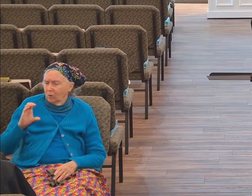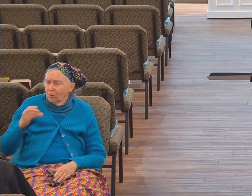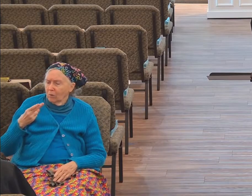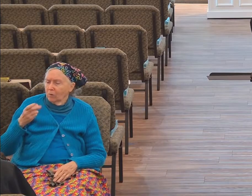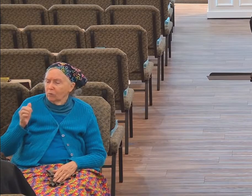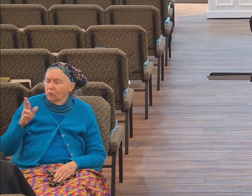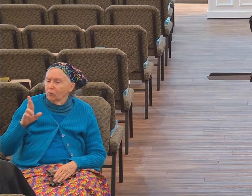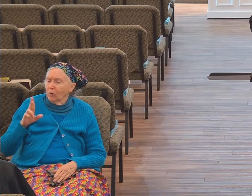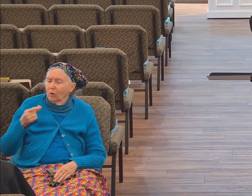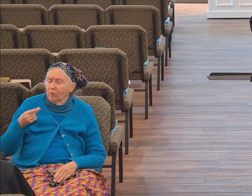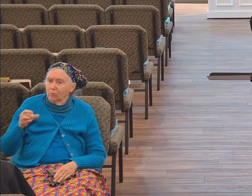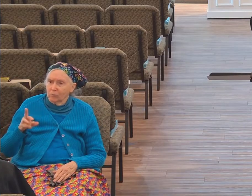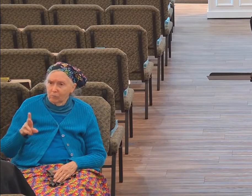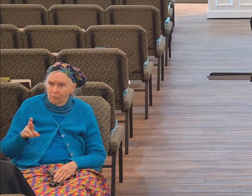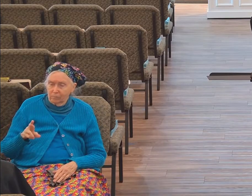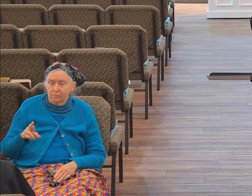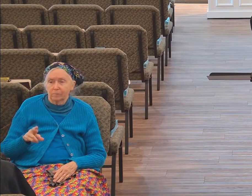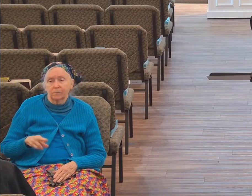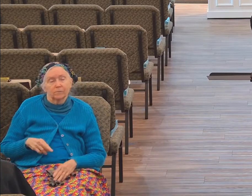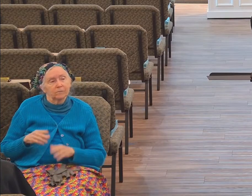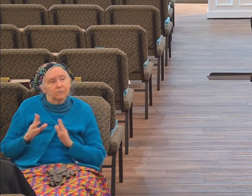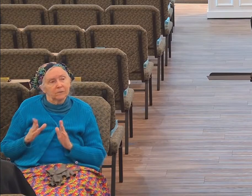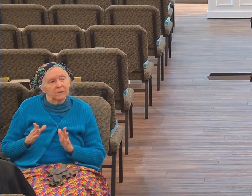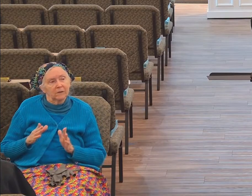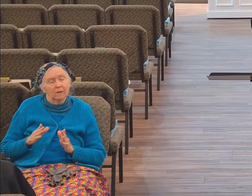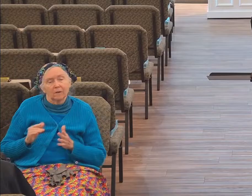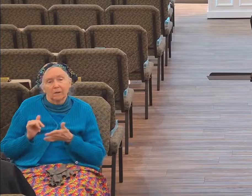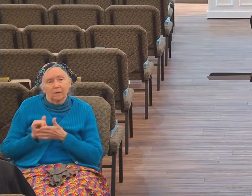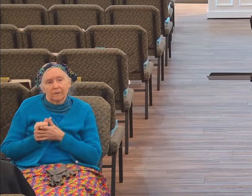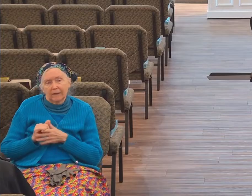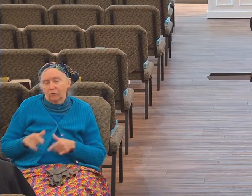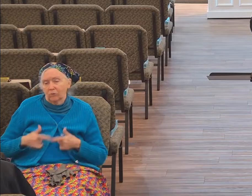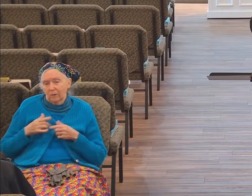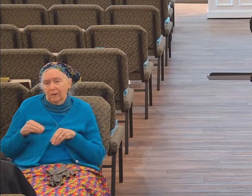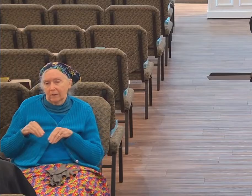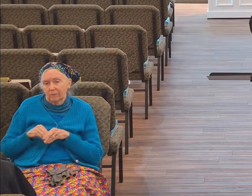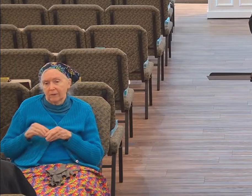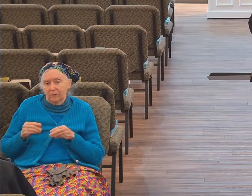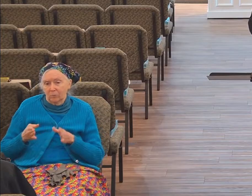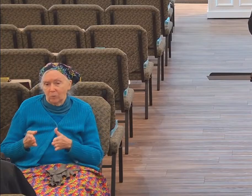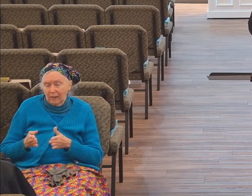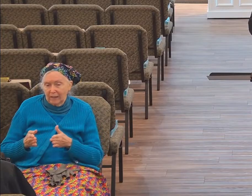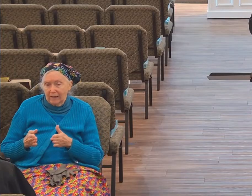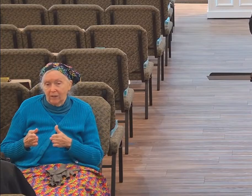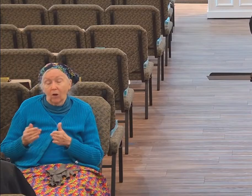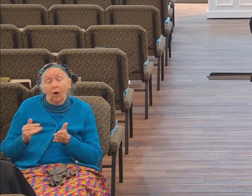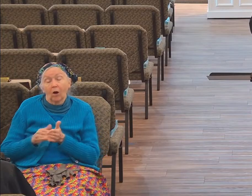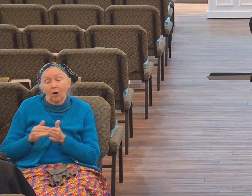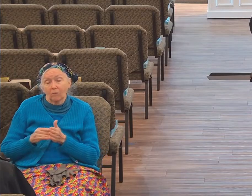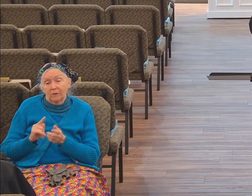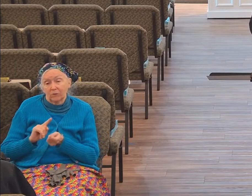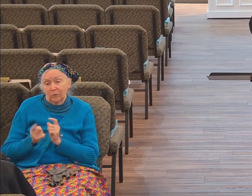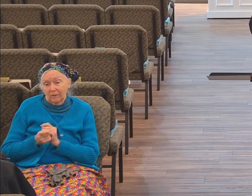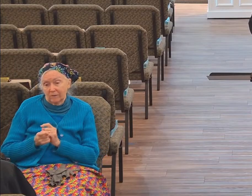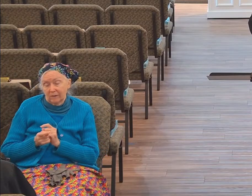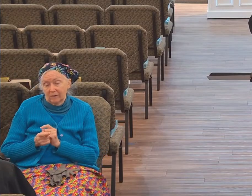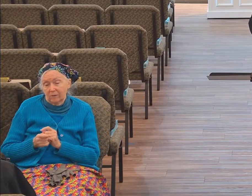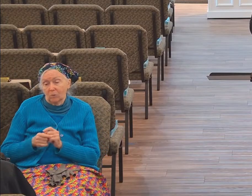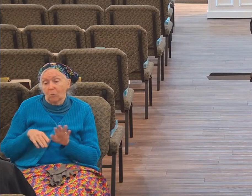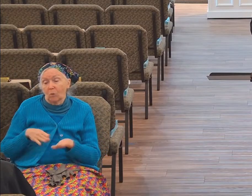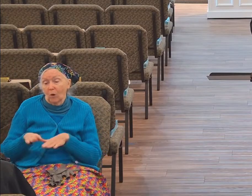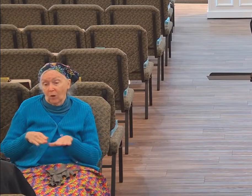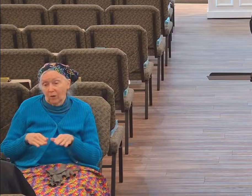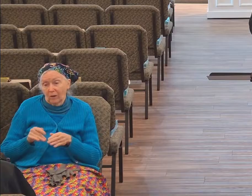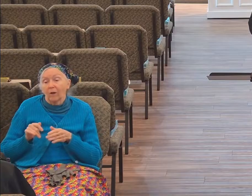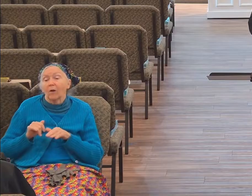in a way. It's that word that's oftentimes translated walk. Walk. I absolutely love